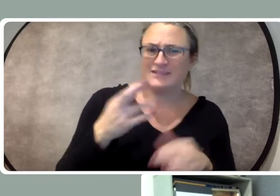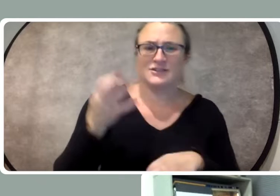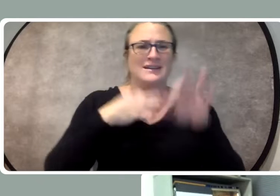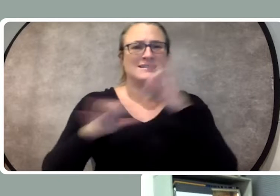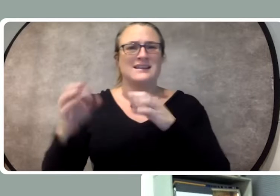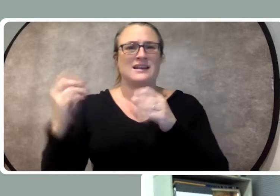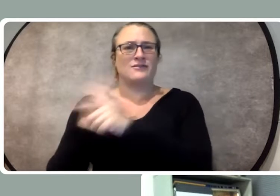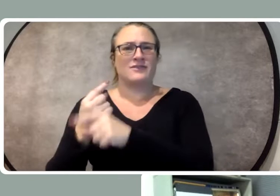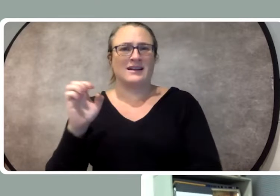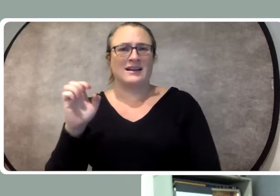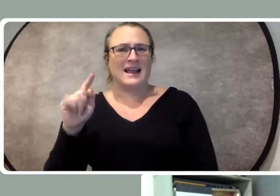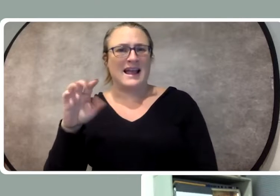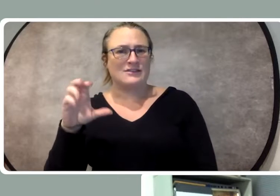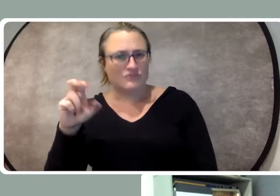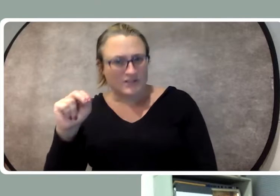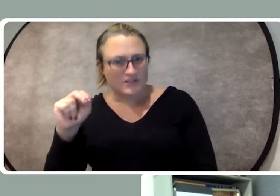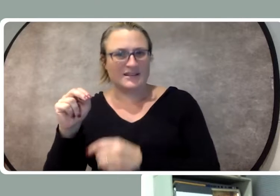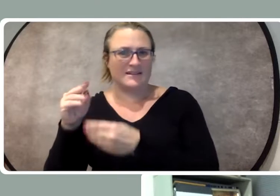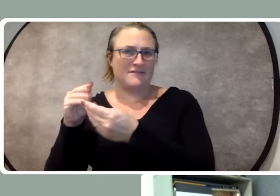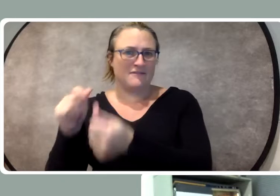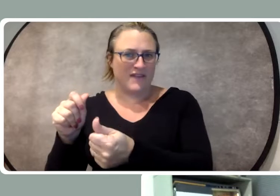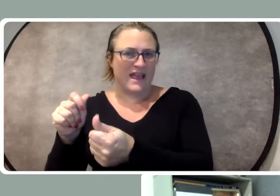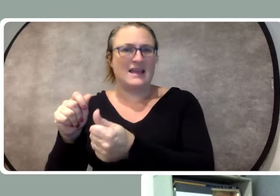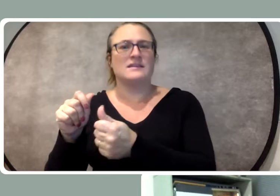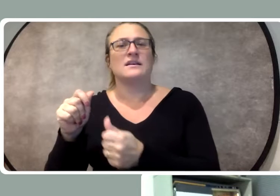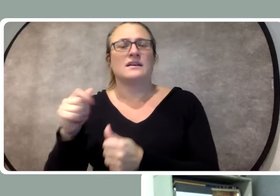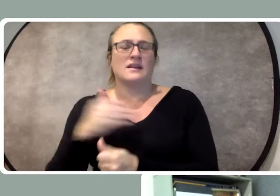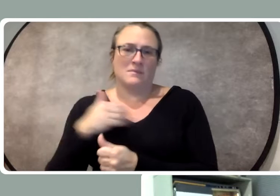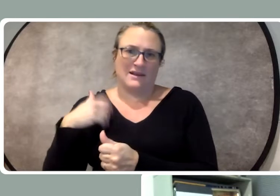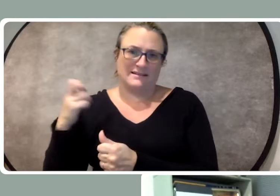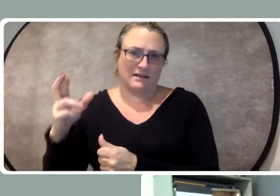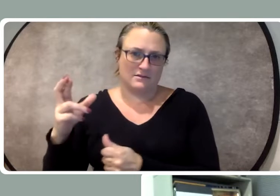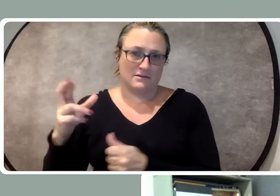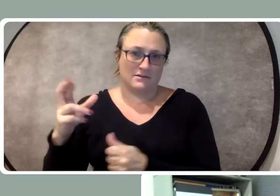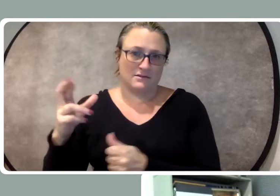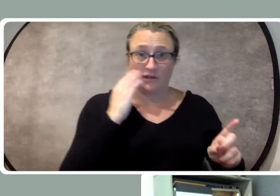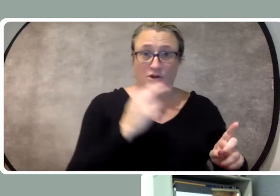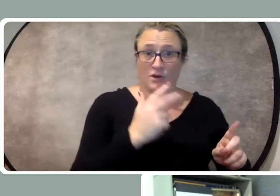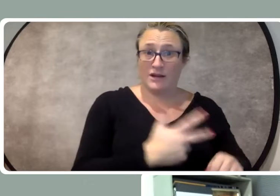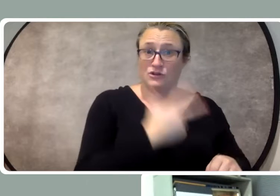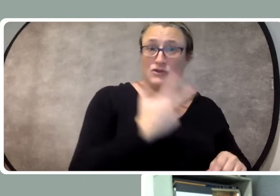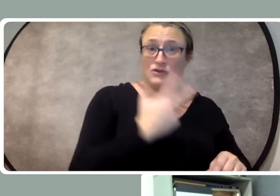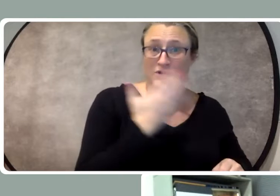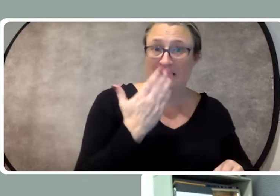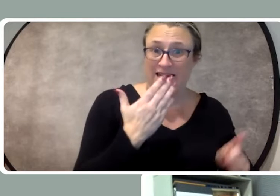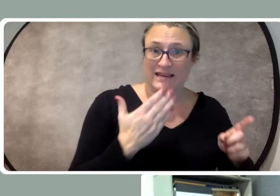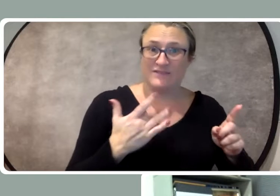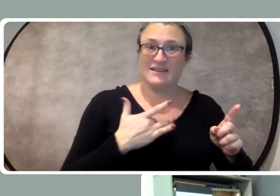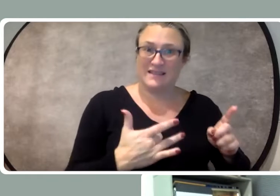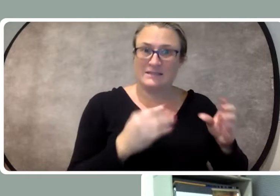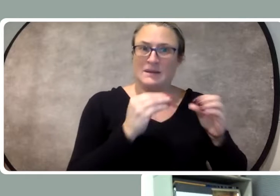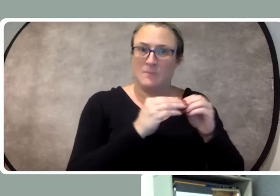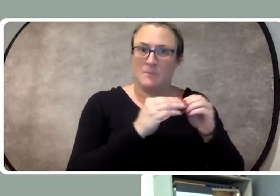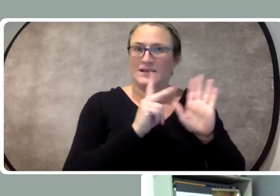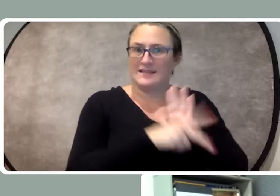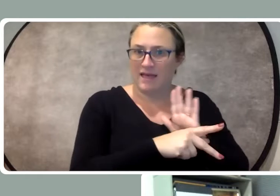of estrogen-fed breast cancer. And of course, we know that triple negative breast cancer tends to be more deadly